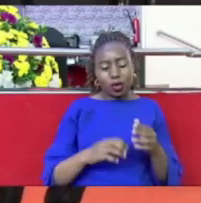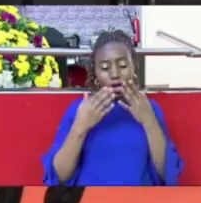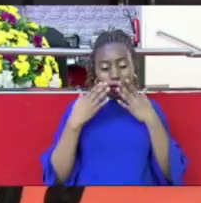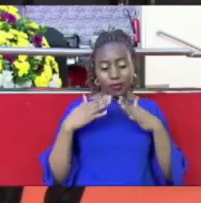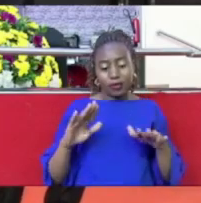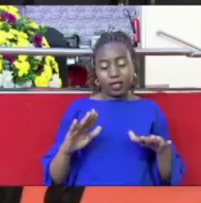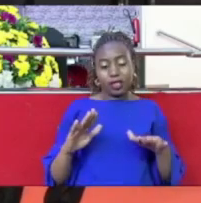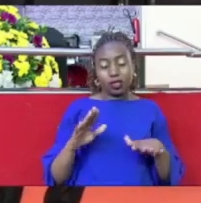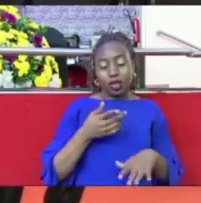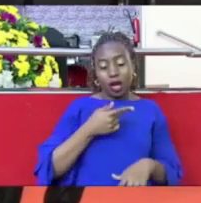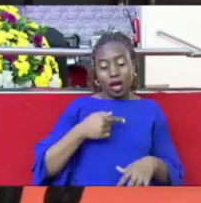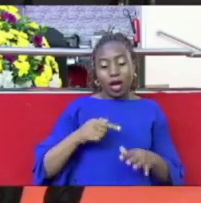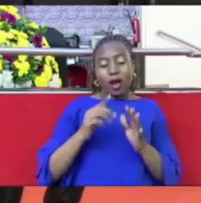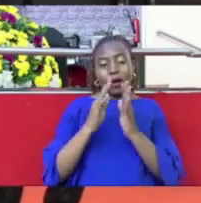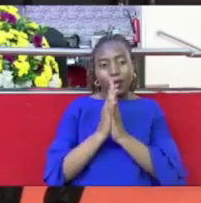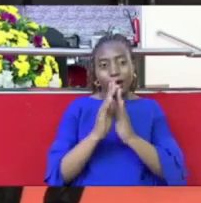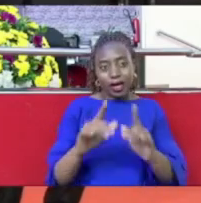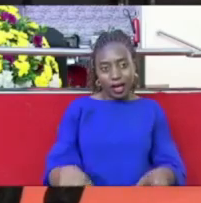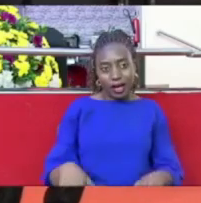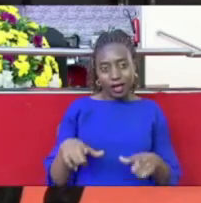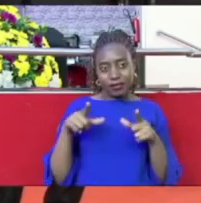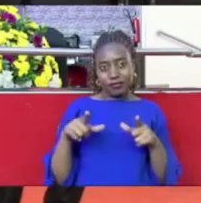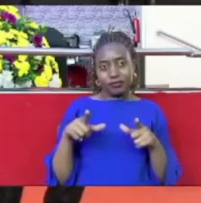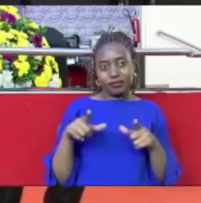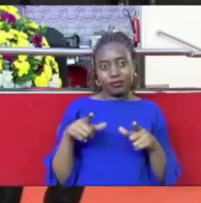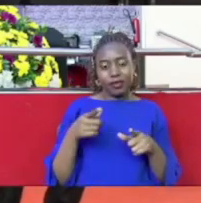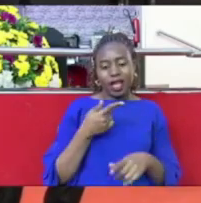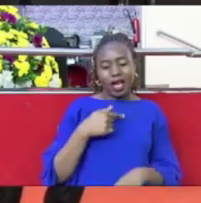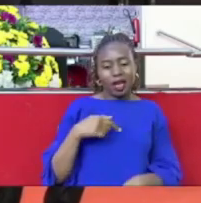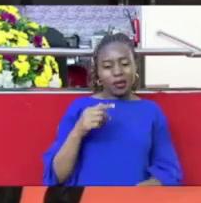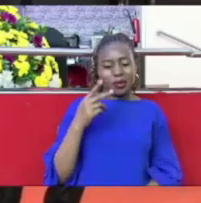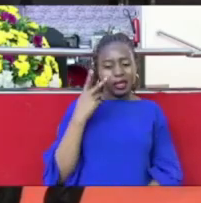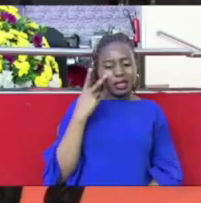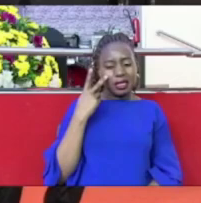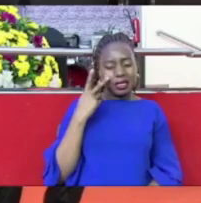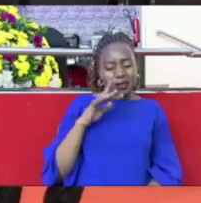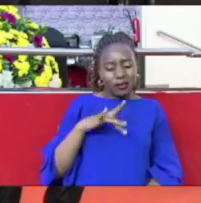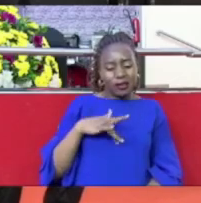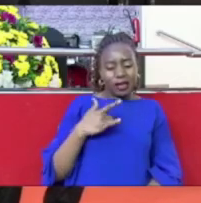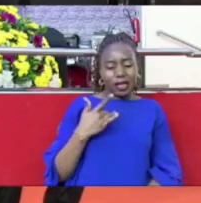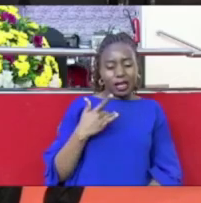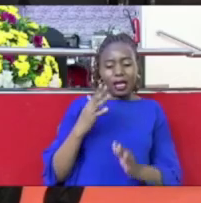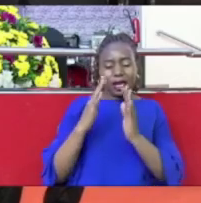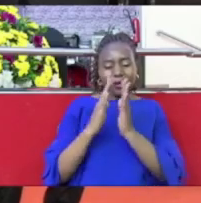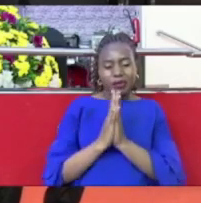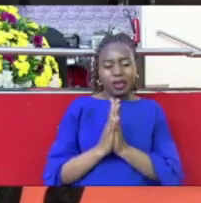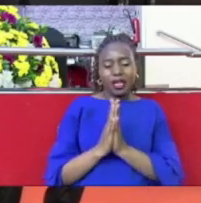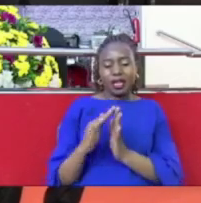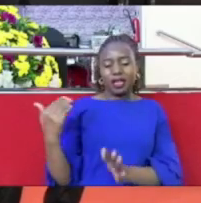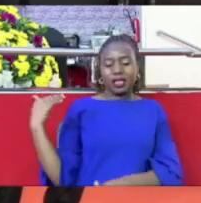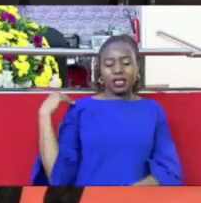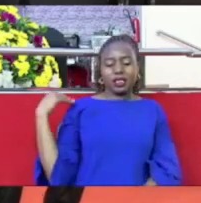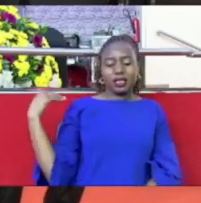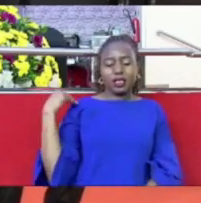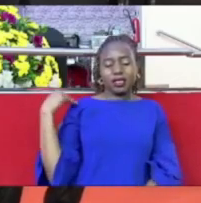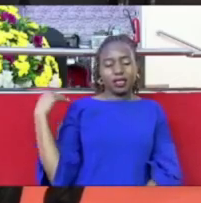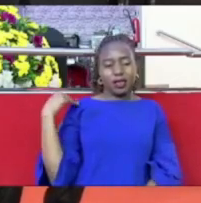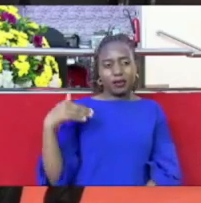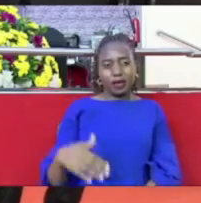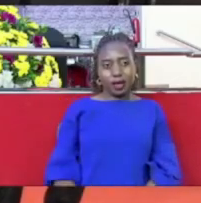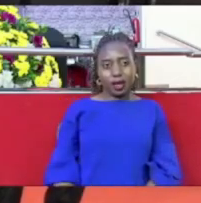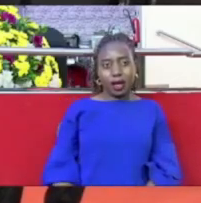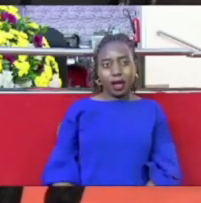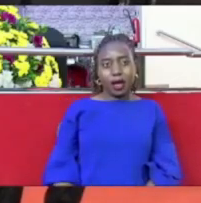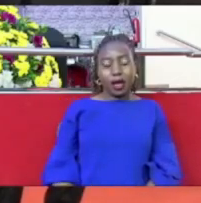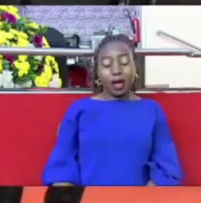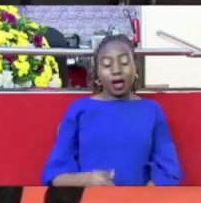aliiba maisha yetu ya maombi. You look at prayer as a bother. Na unaangalia maombi kama shida. Bishop should know that we are so busy.